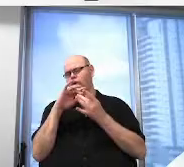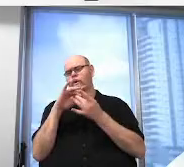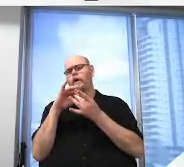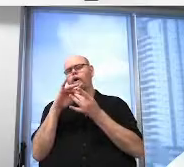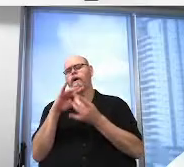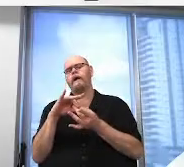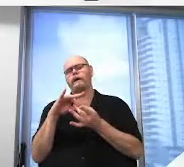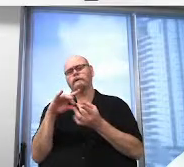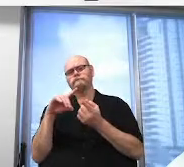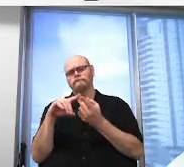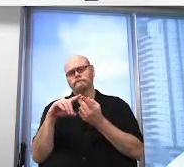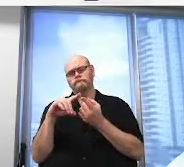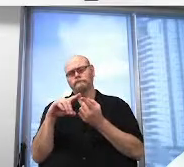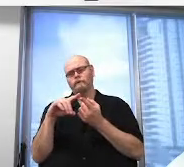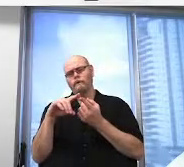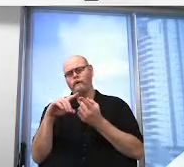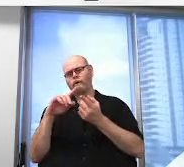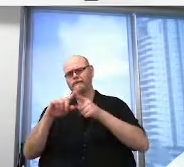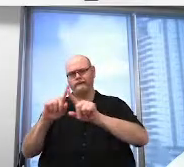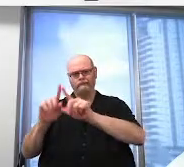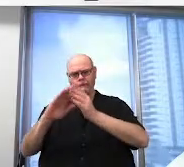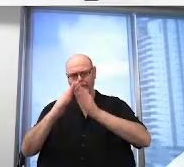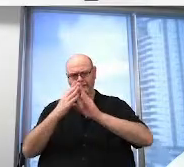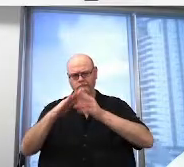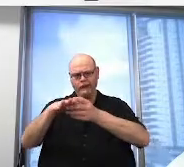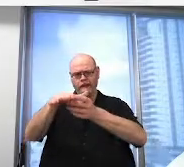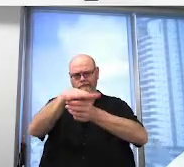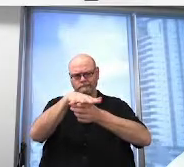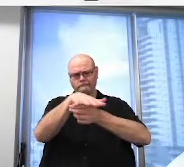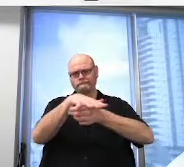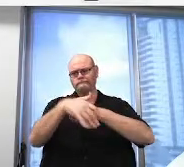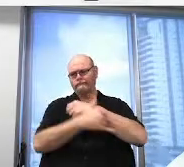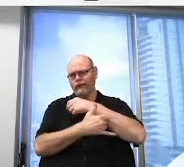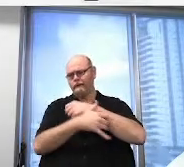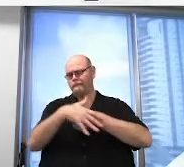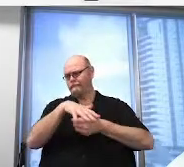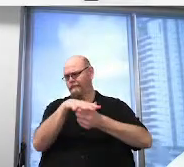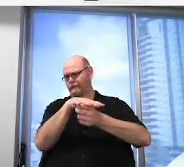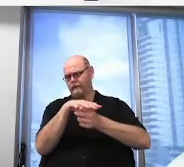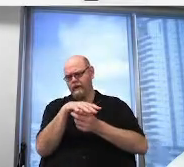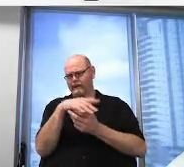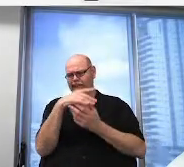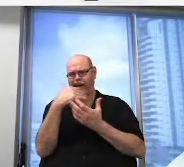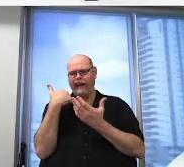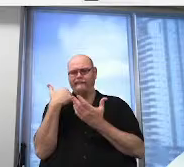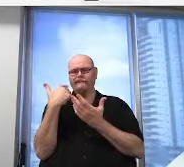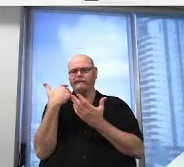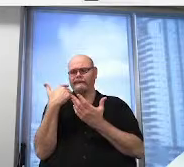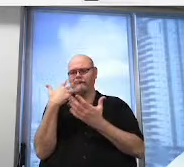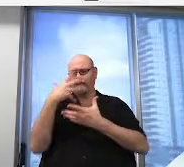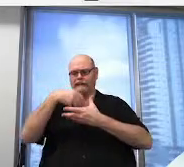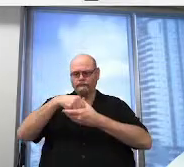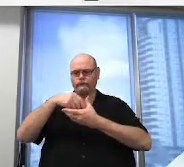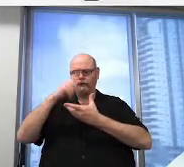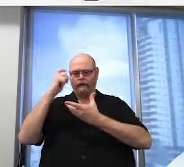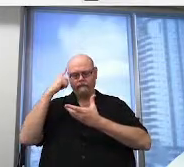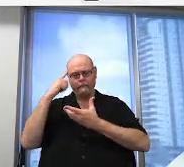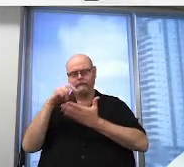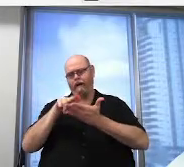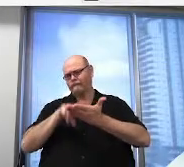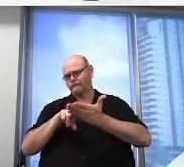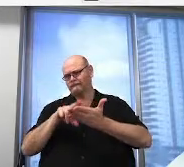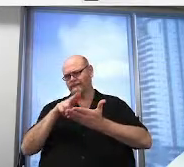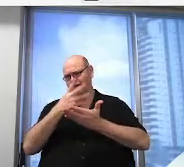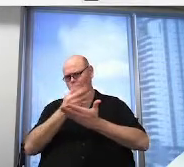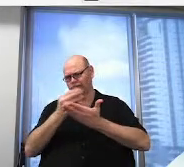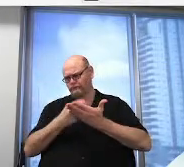Where are you at in terms of relating to municipalities, putting them under intergovernmental contracts, and